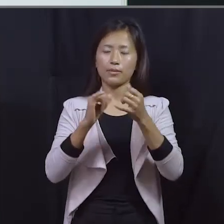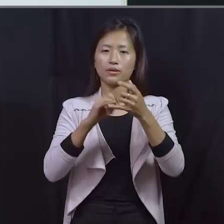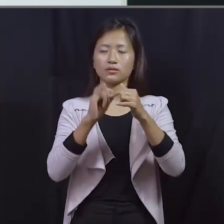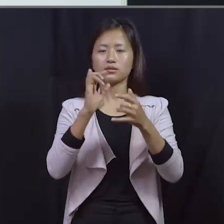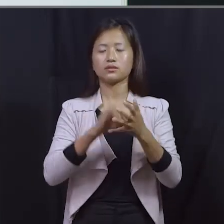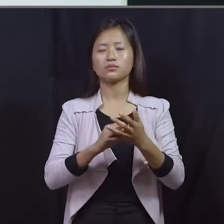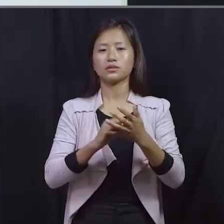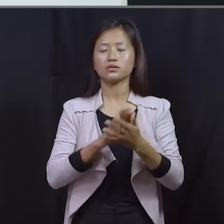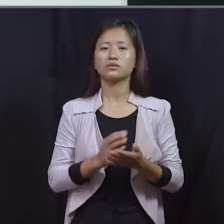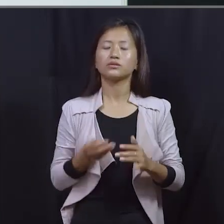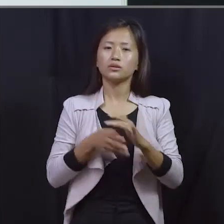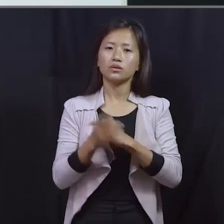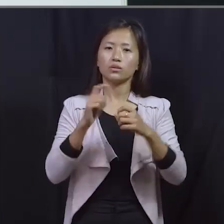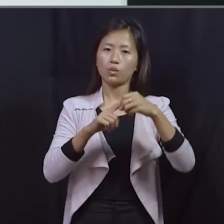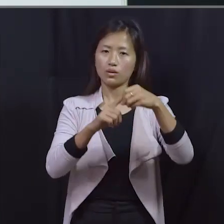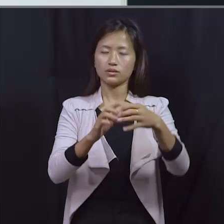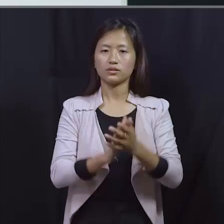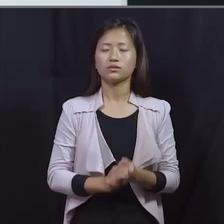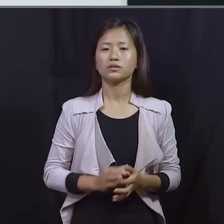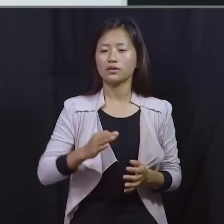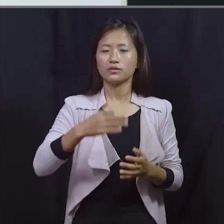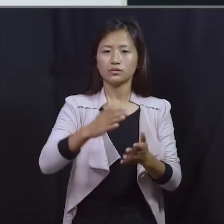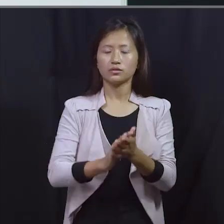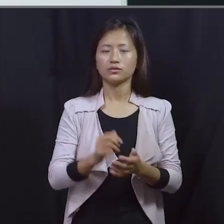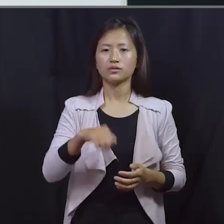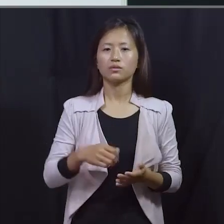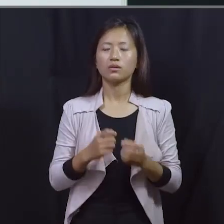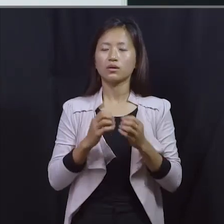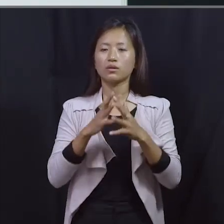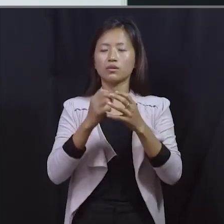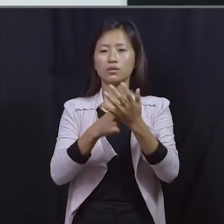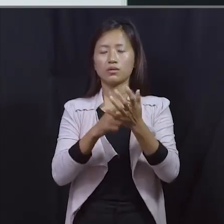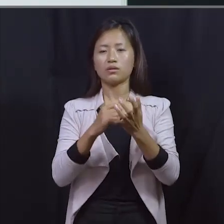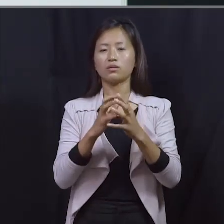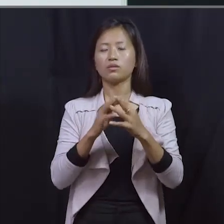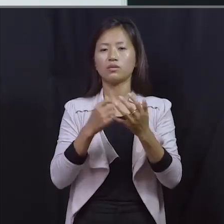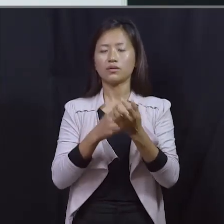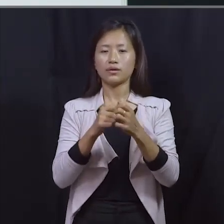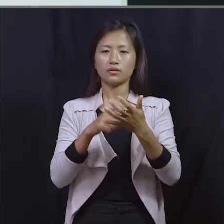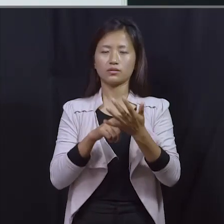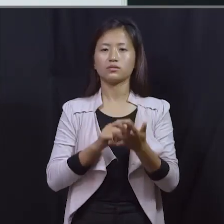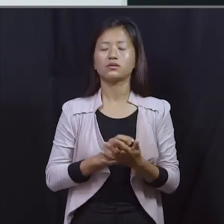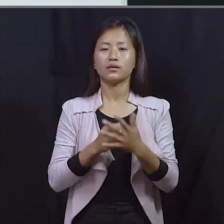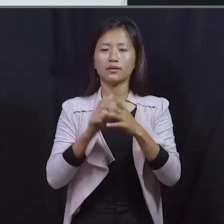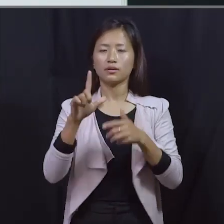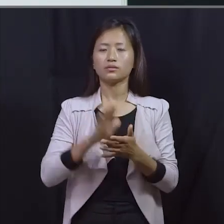Roadway settlement or under the features of this Roadway settlement is that the rate of land